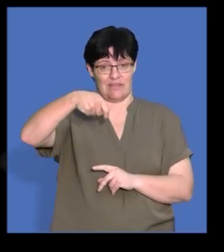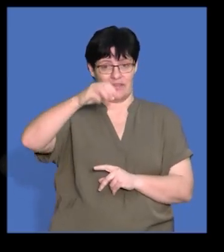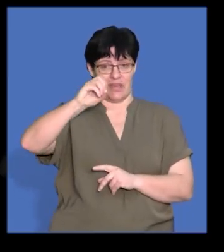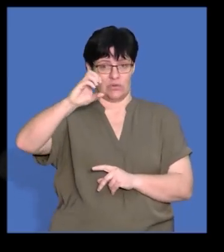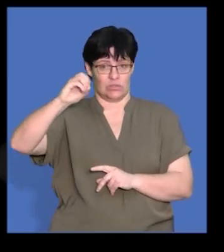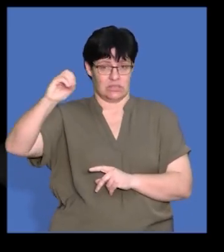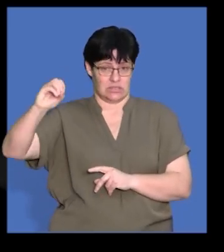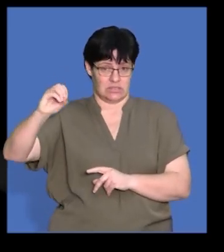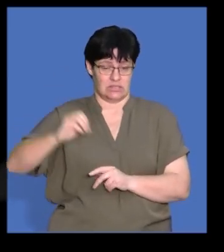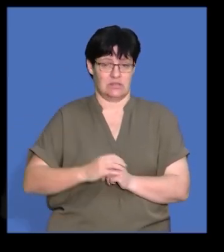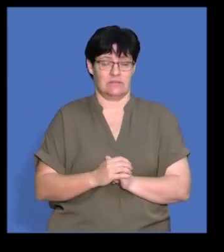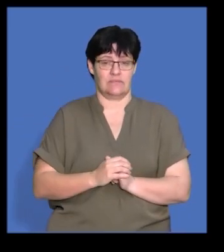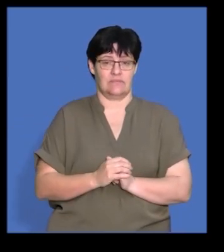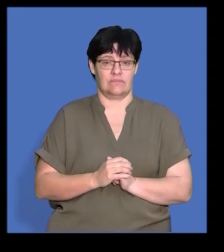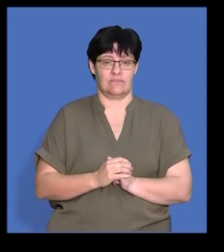280,000 Rand.